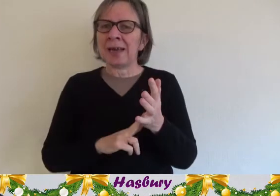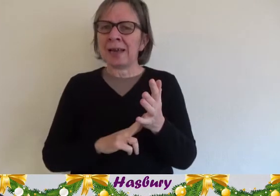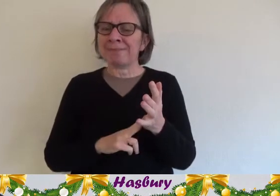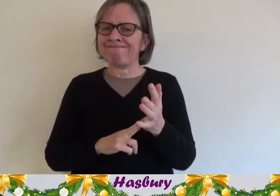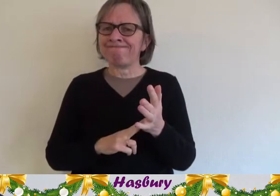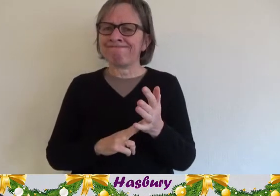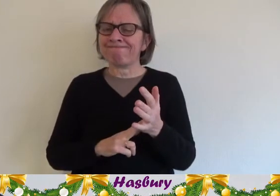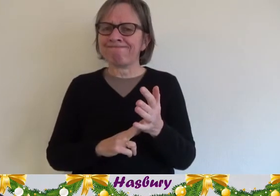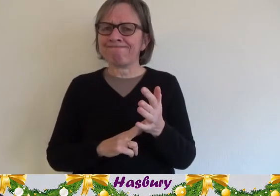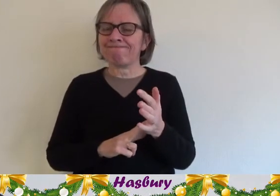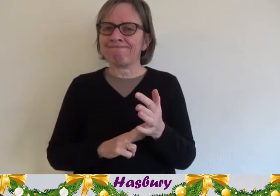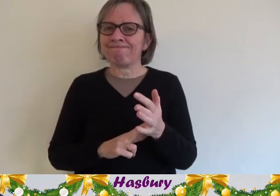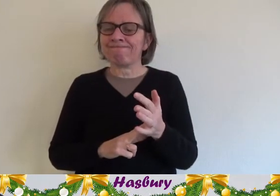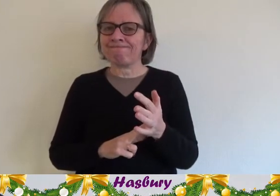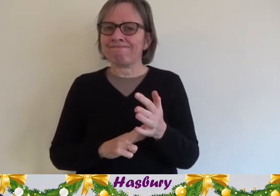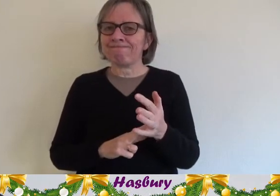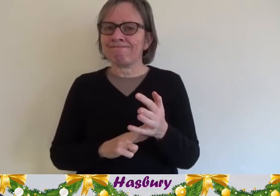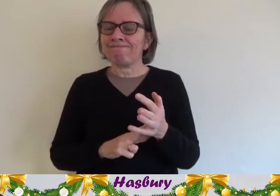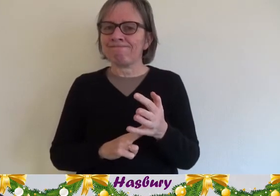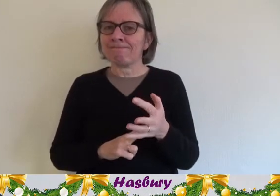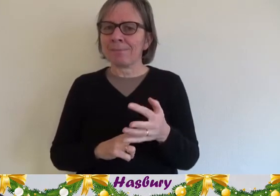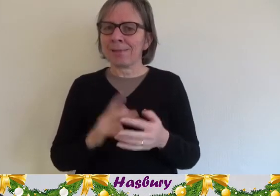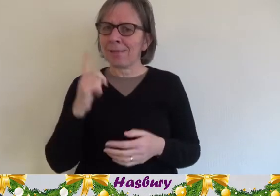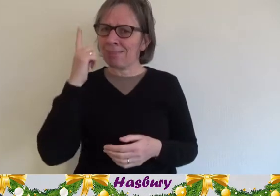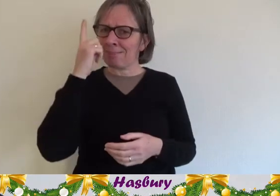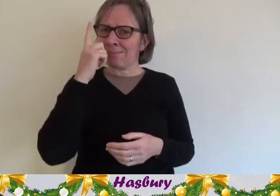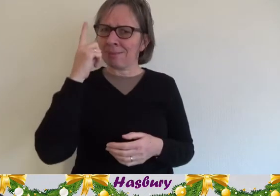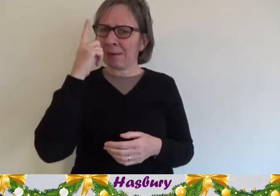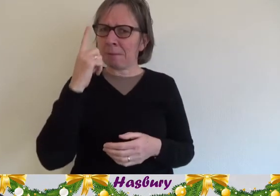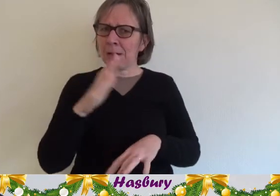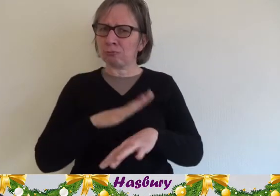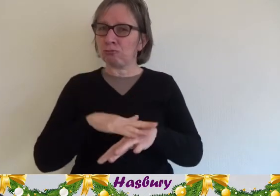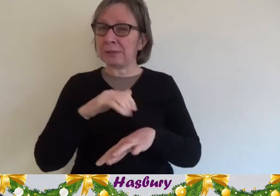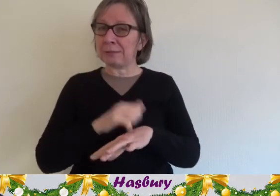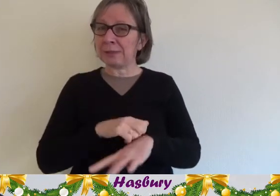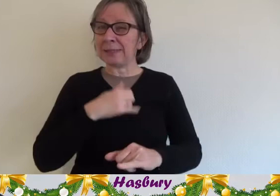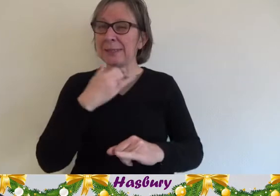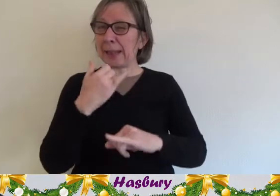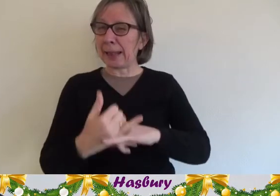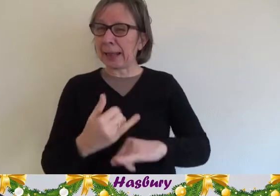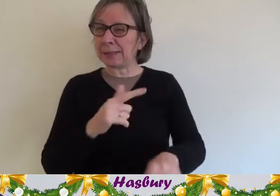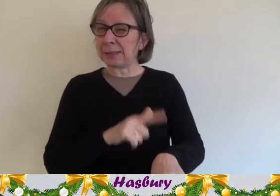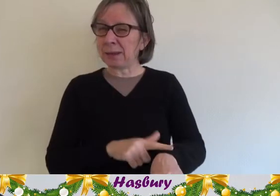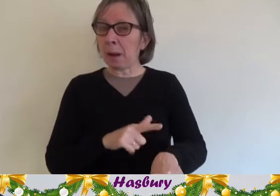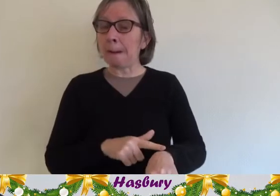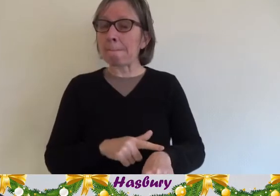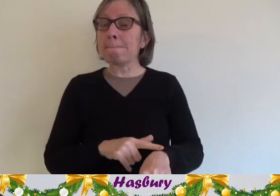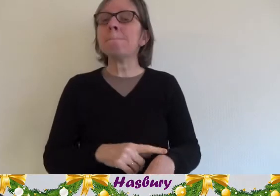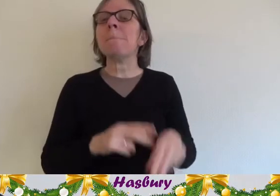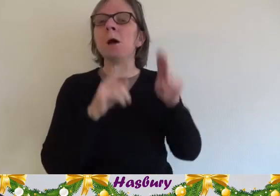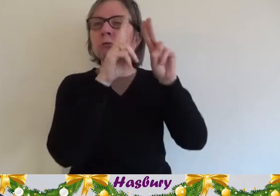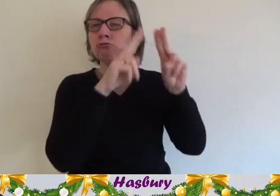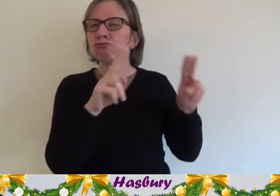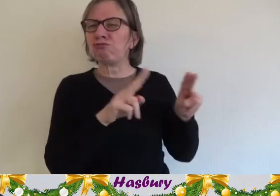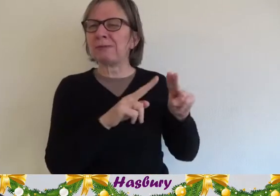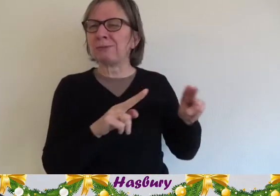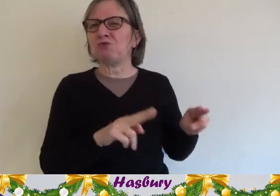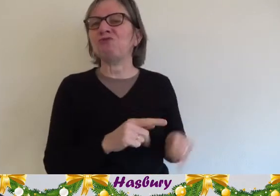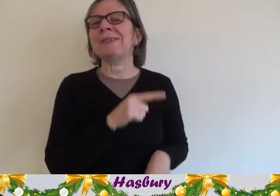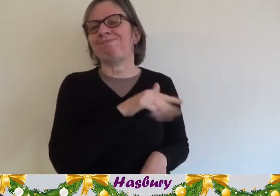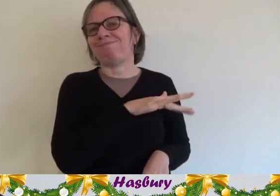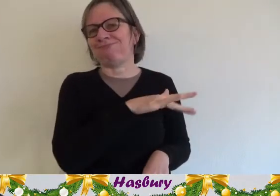last Sunday this winter that we're going to be thinking about a Christmas theme. So we've still got our Christmas tree in the background